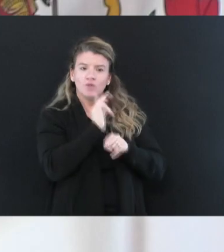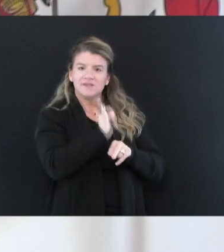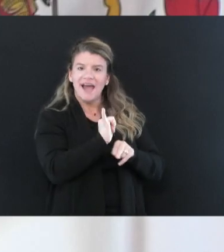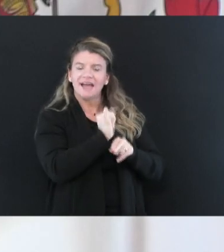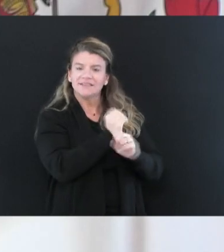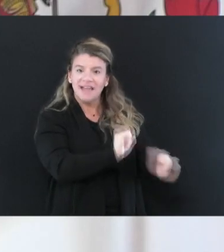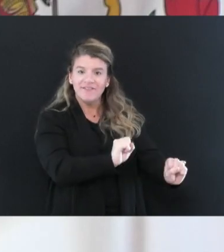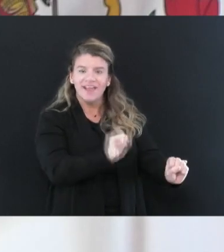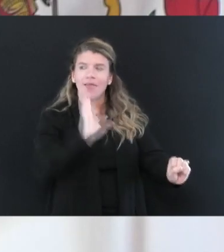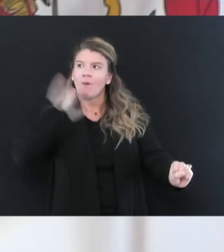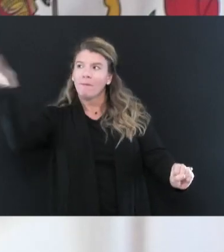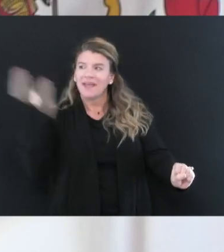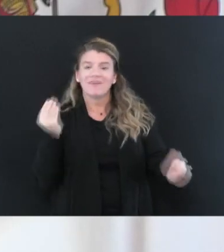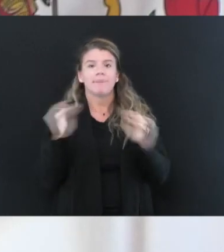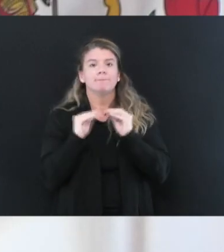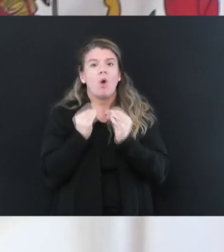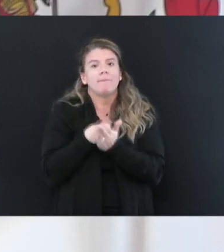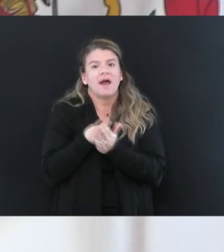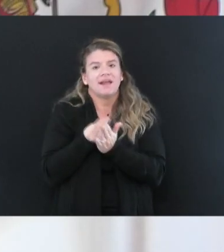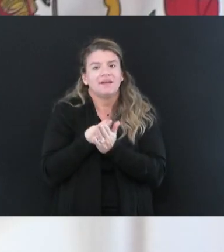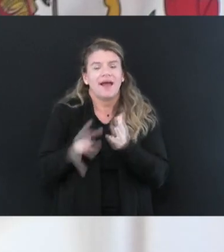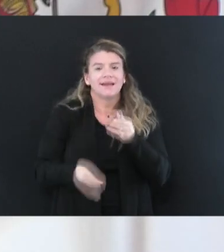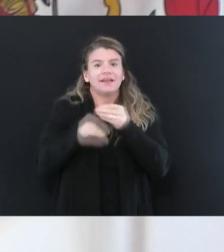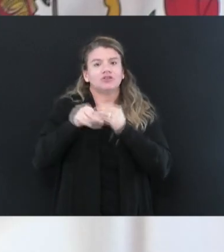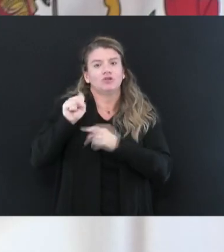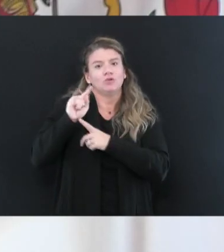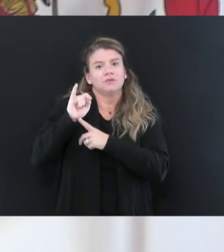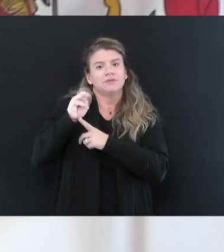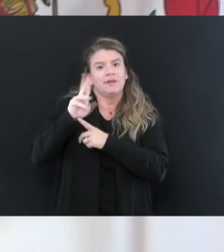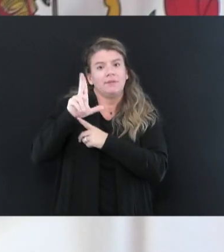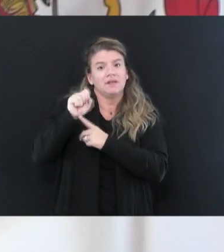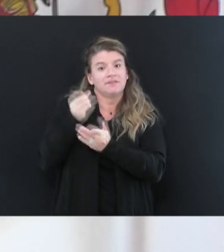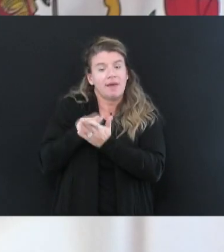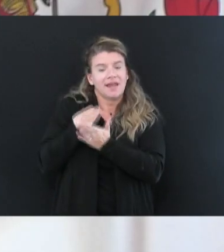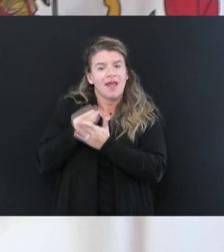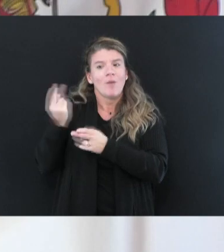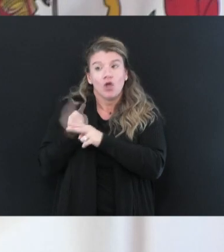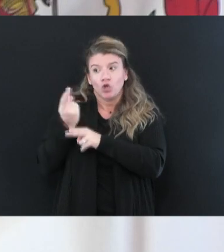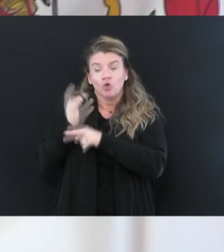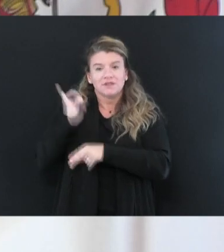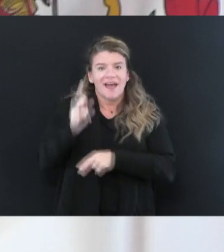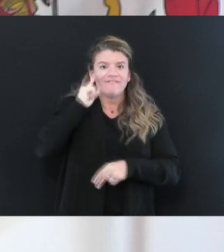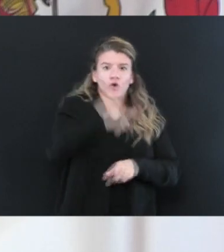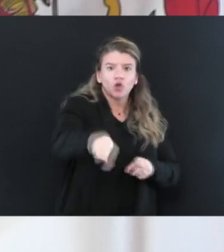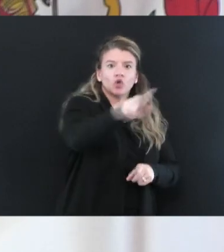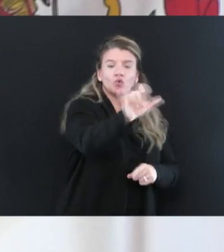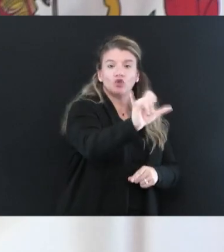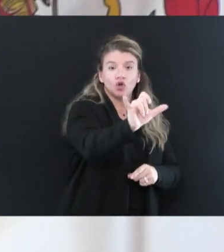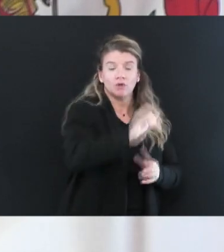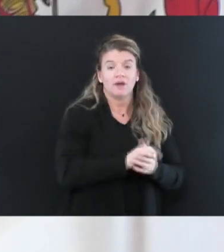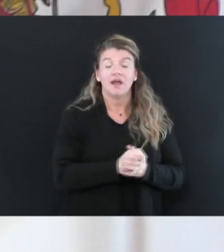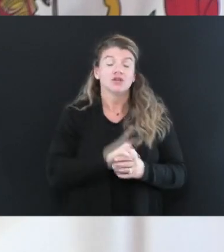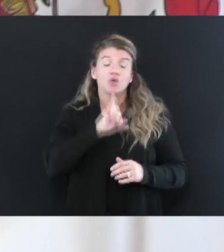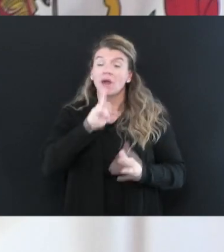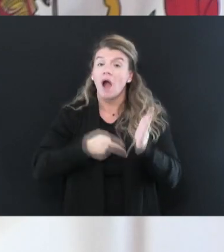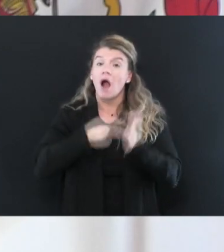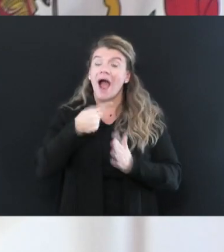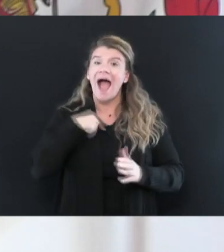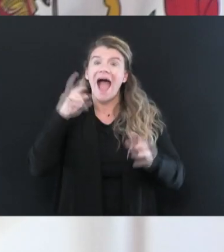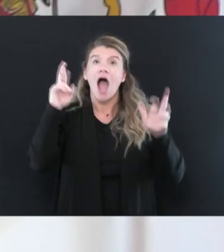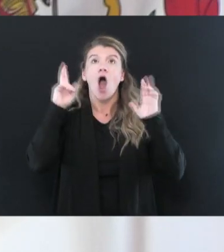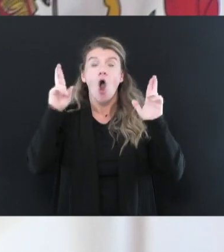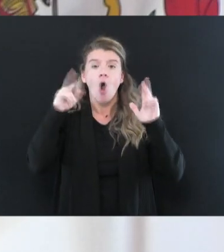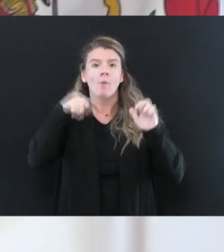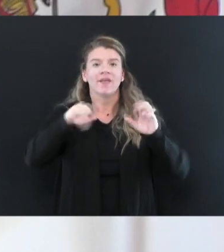and we'll be able to do more and more and more goodness to West Virginia. But nevertheless, I hope that clarifies, and I've been through it